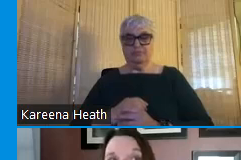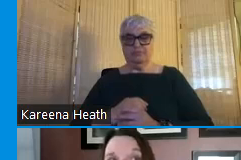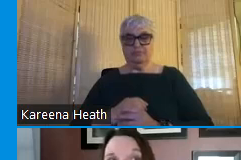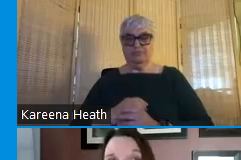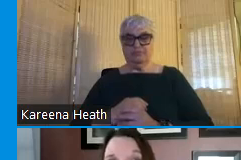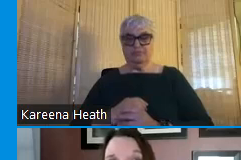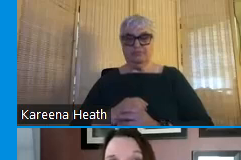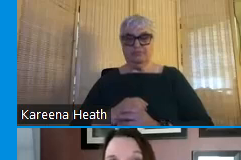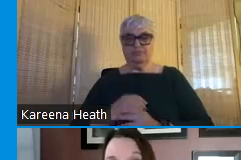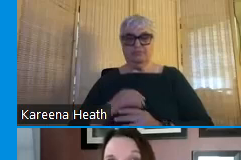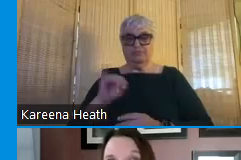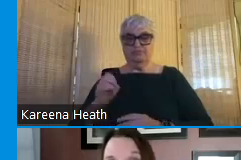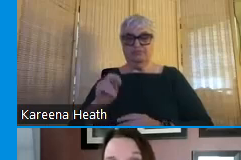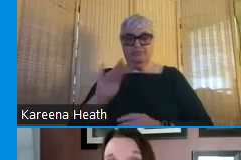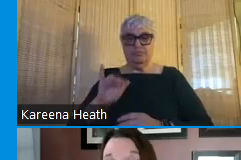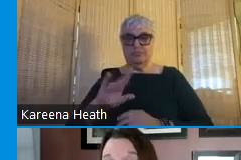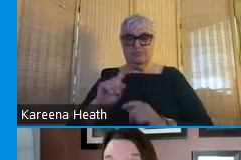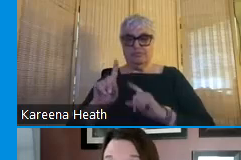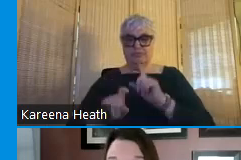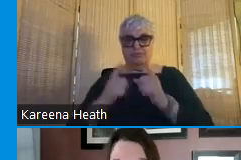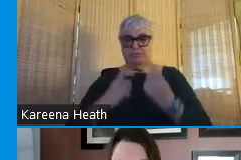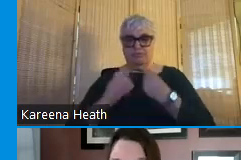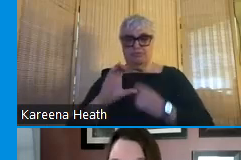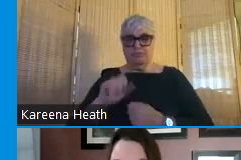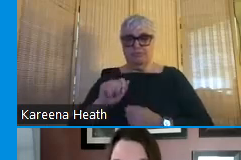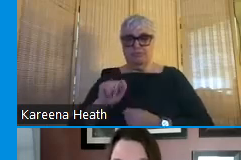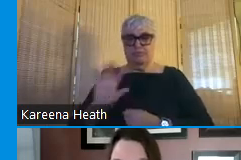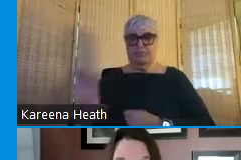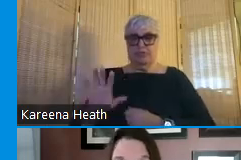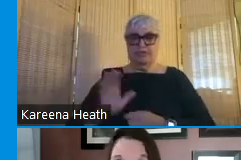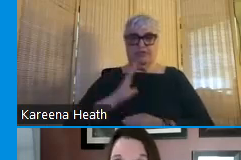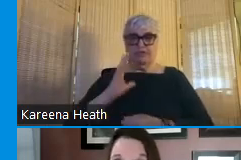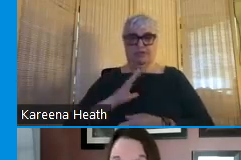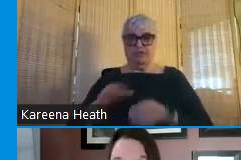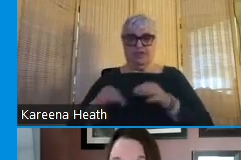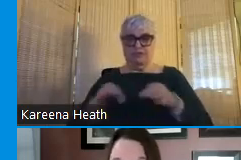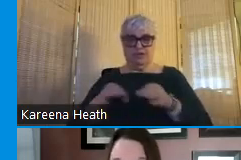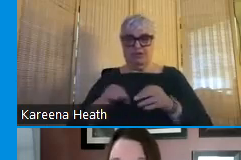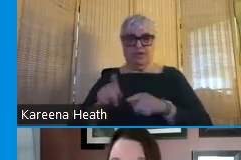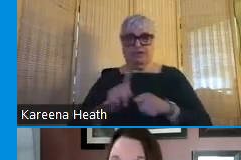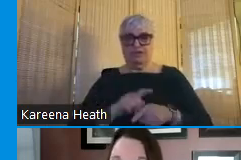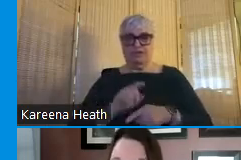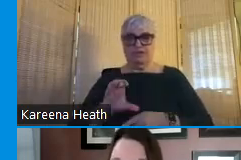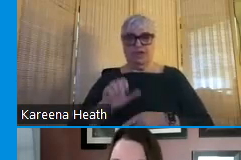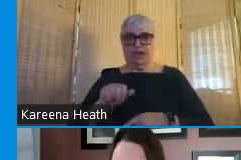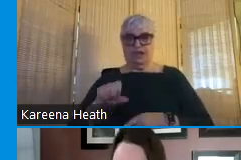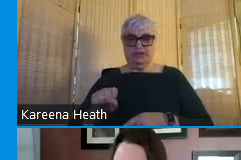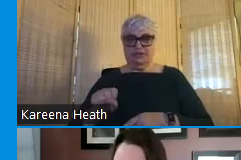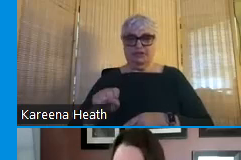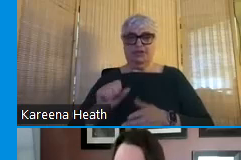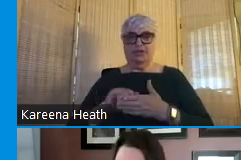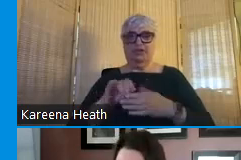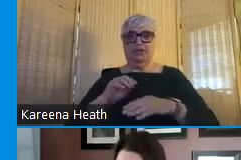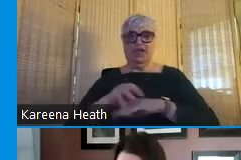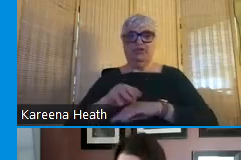So, and Jenny, going back to your question, yes, CATs have their own official definition as well as CASs. So this counselor in training